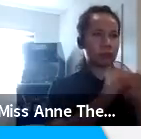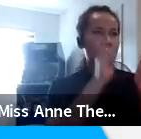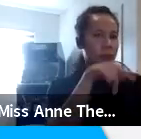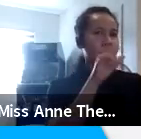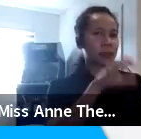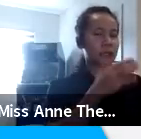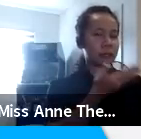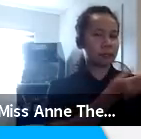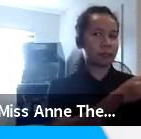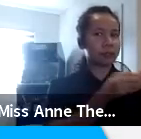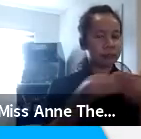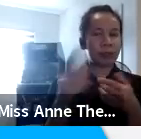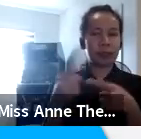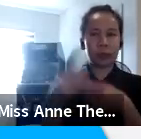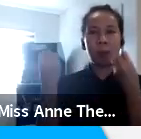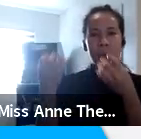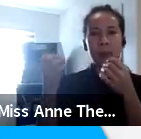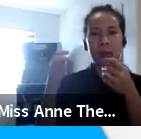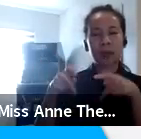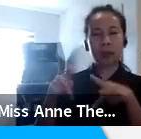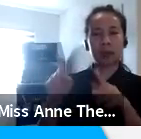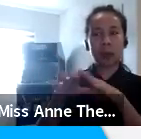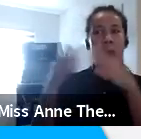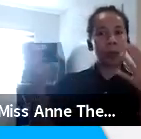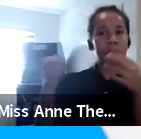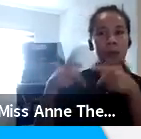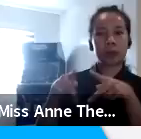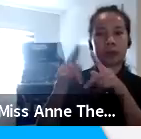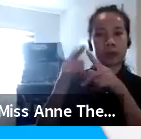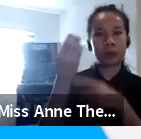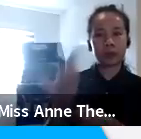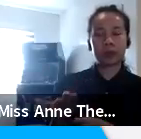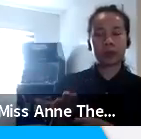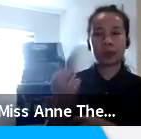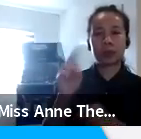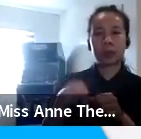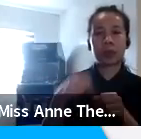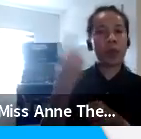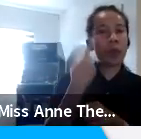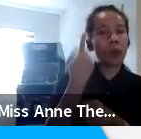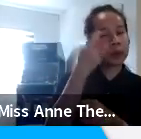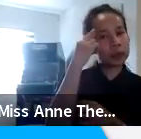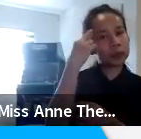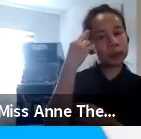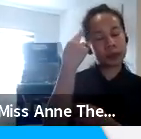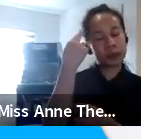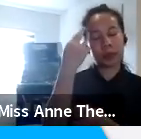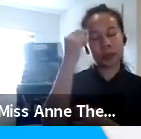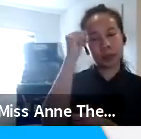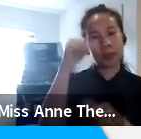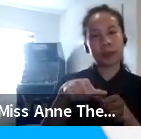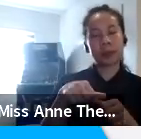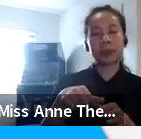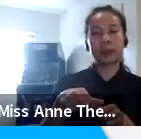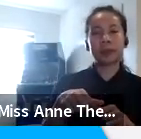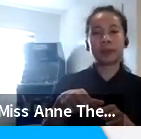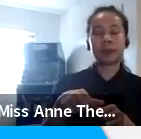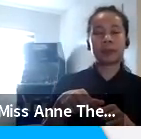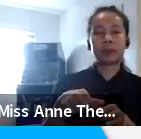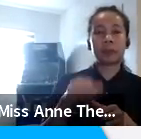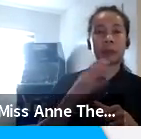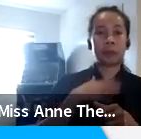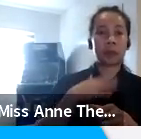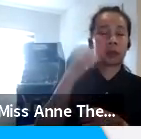to many opportunities. So always remember that. In my case,